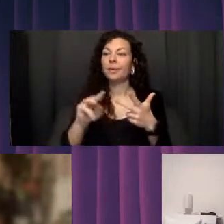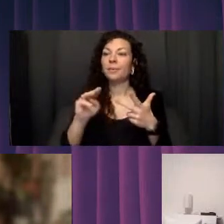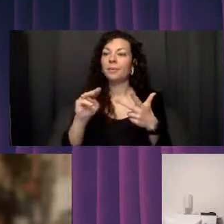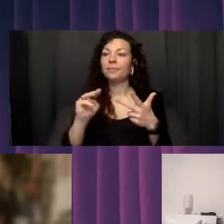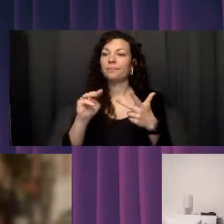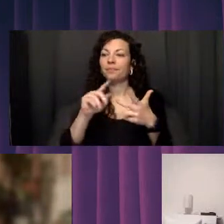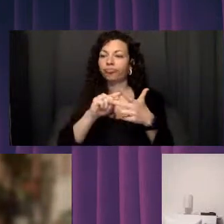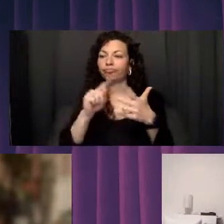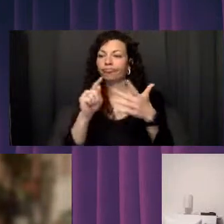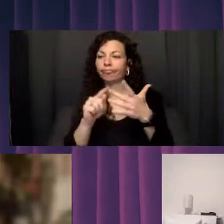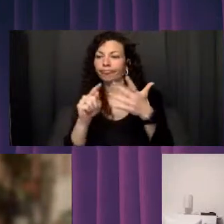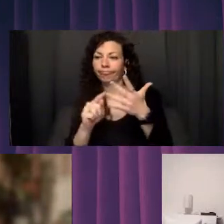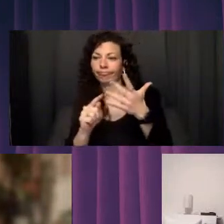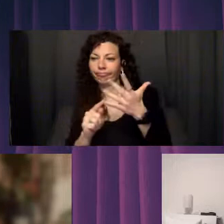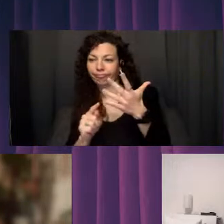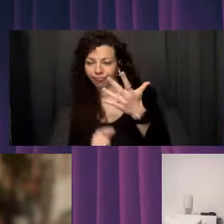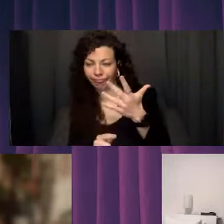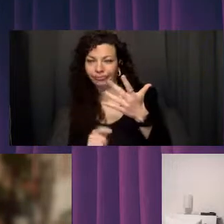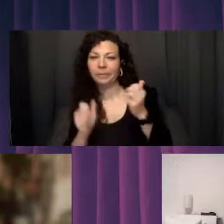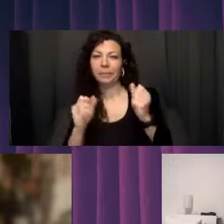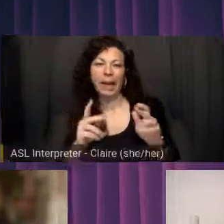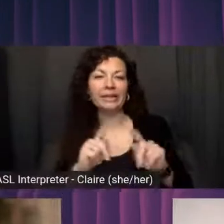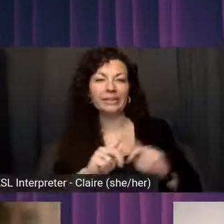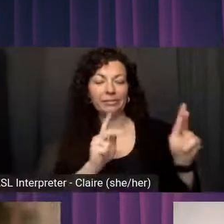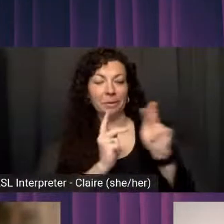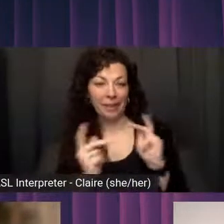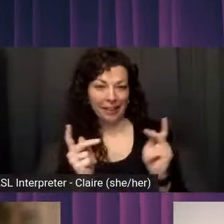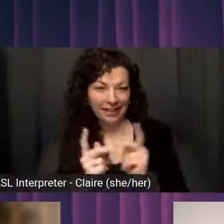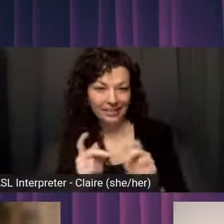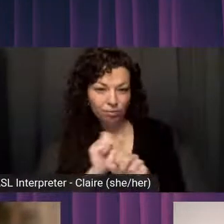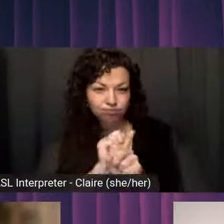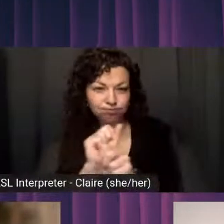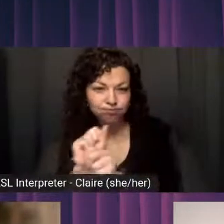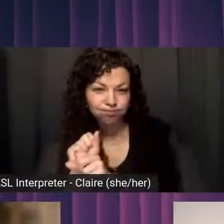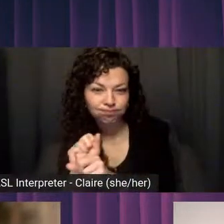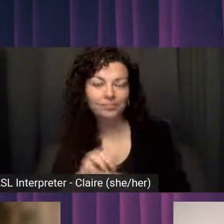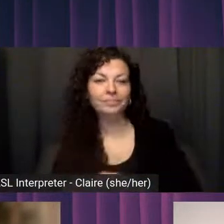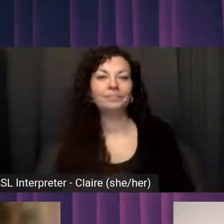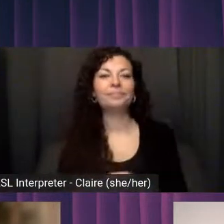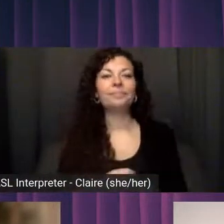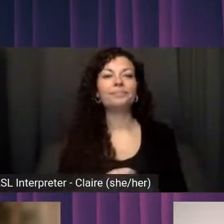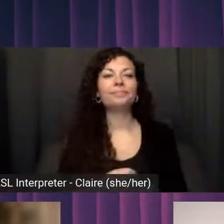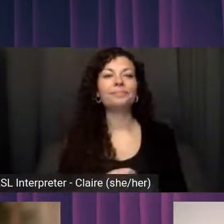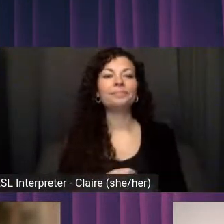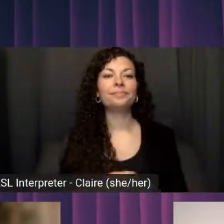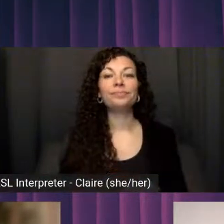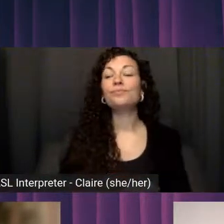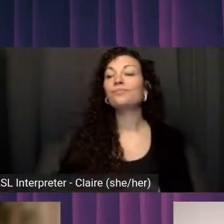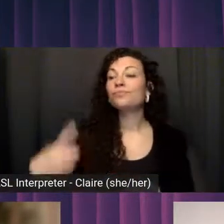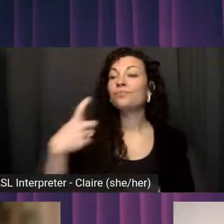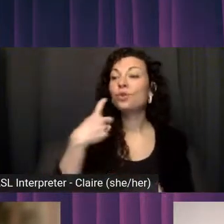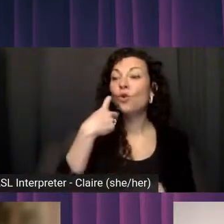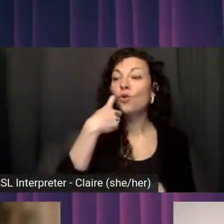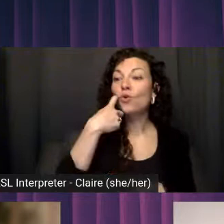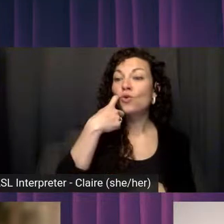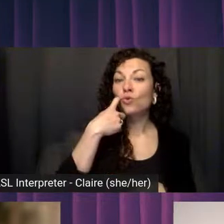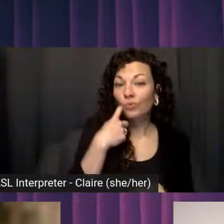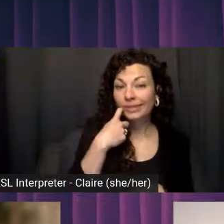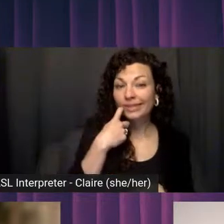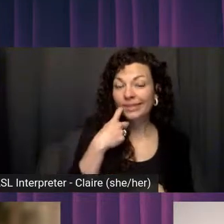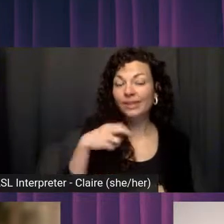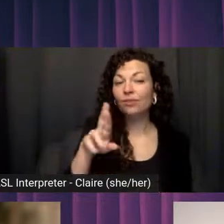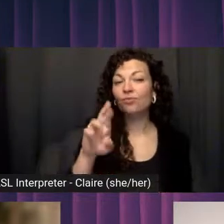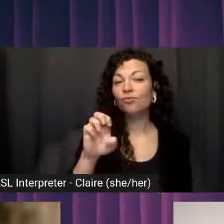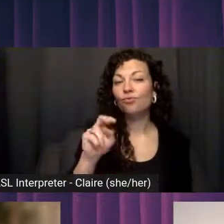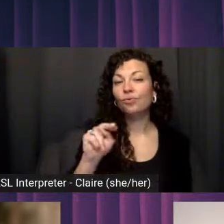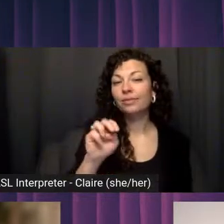youth and families. Most recently, Renée was a mental health therapist at